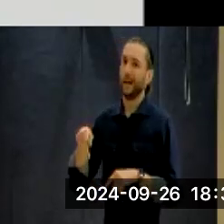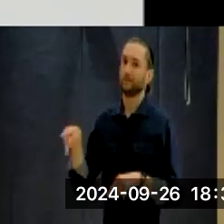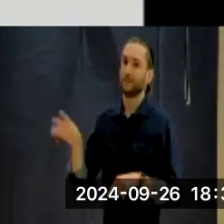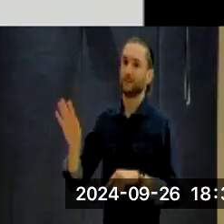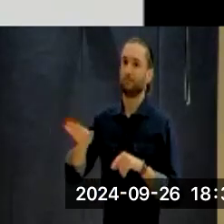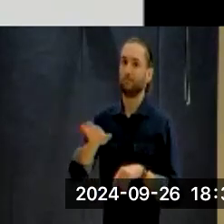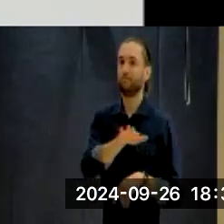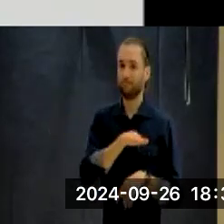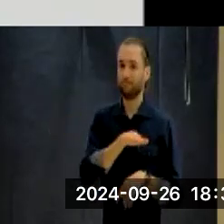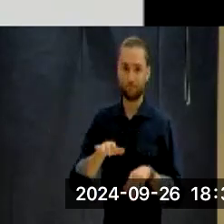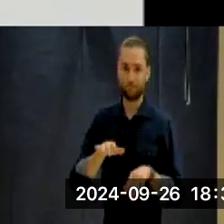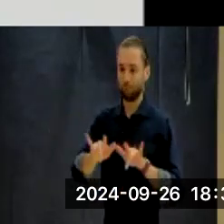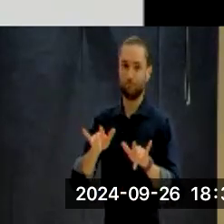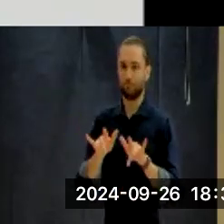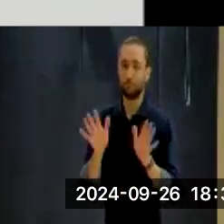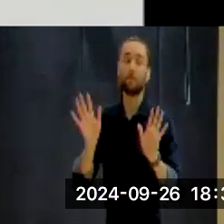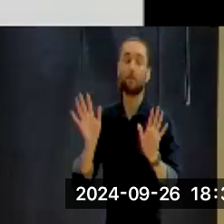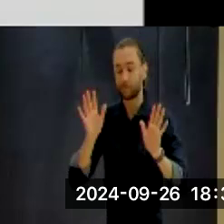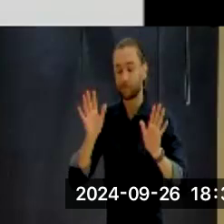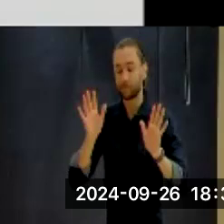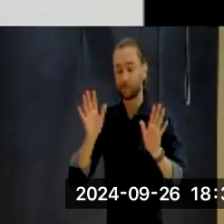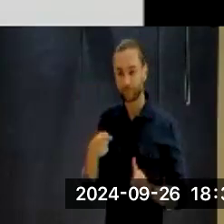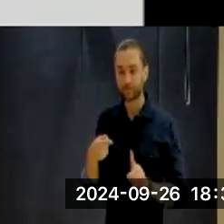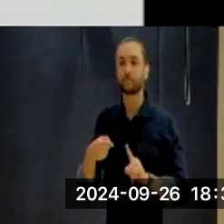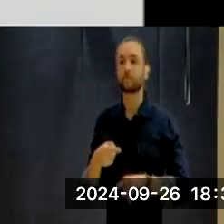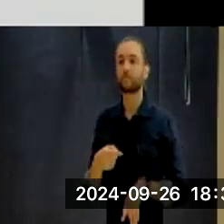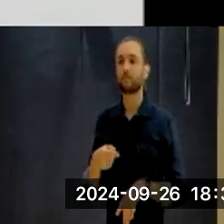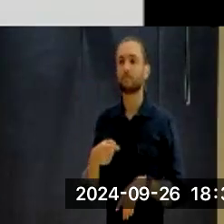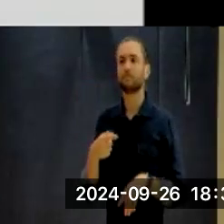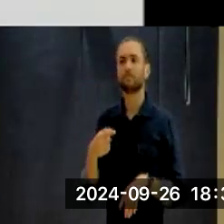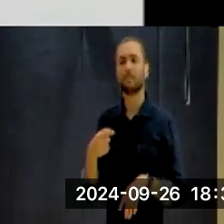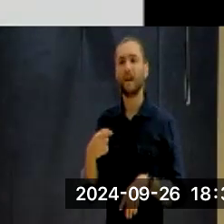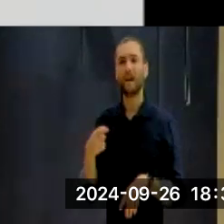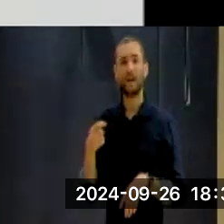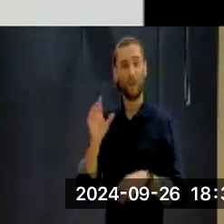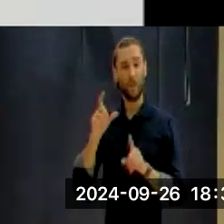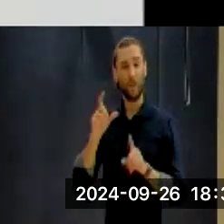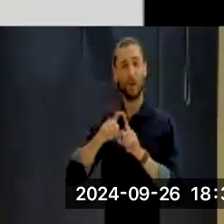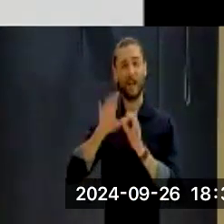Anyway, there are only a few times when I will use the word hate.